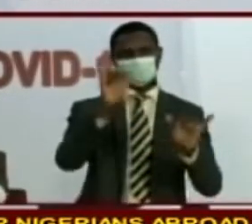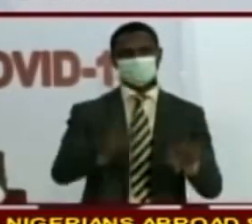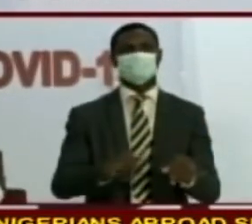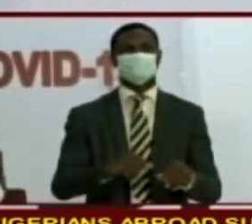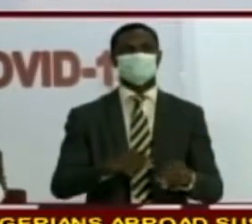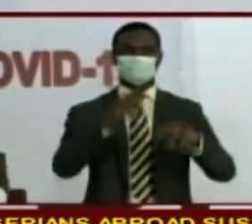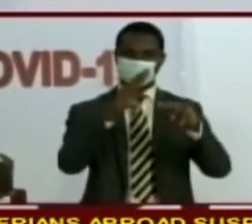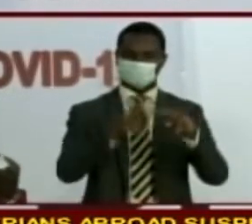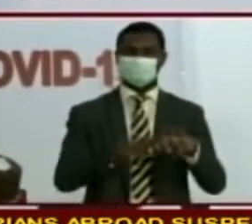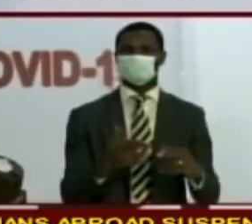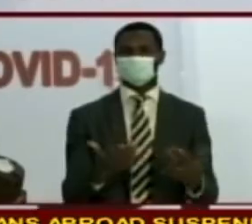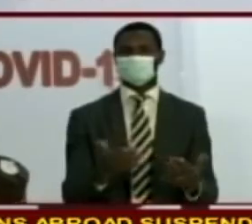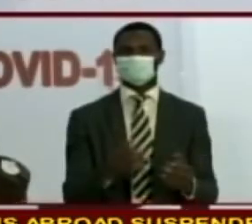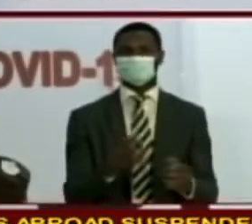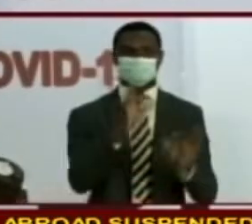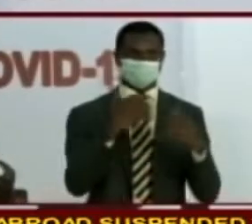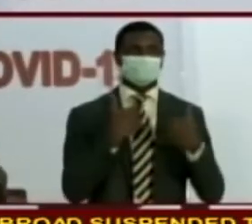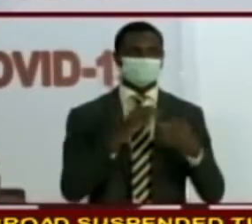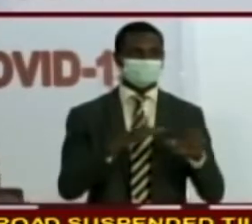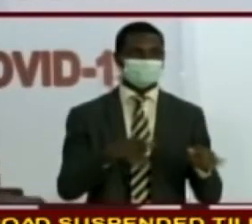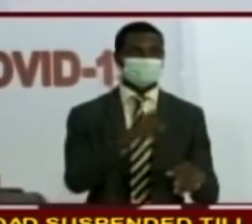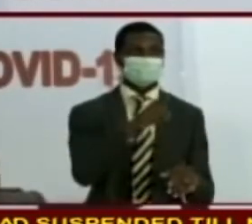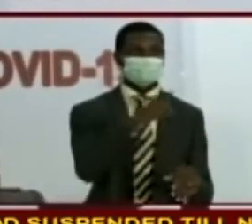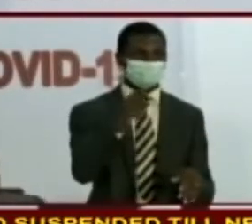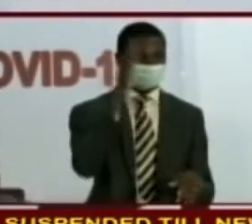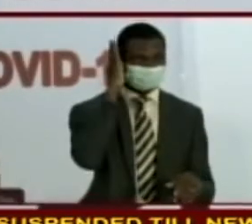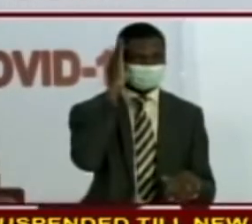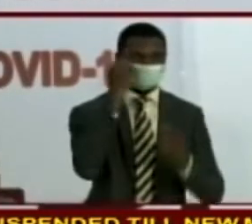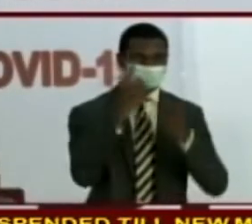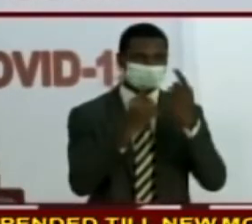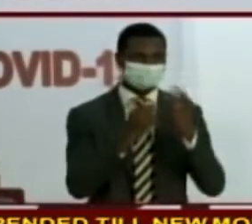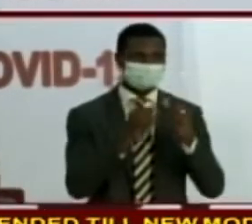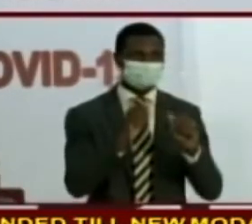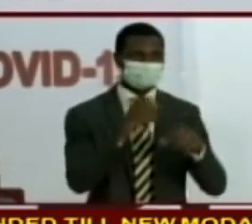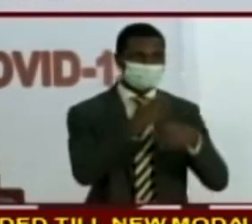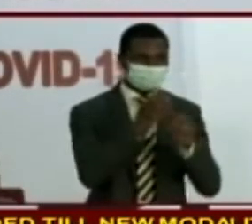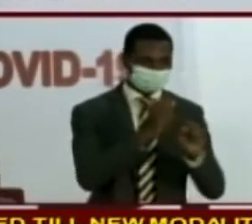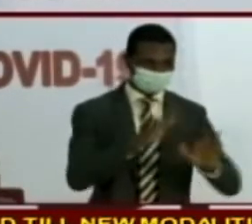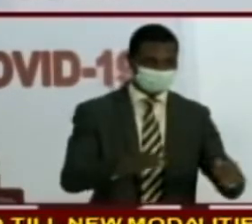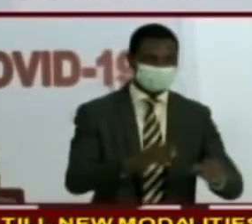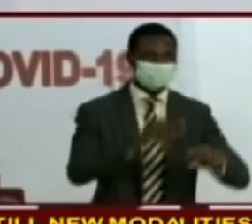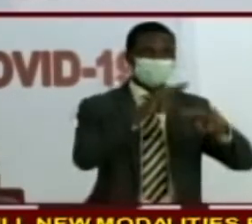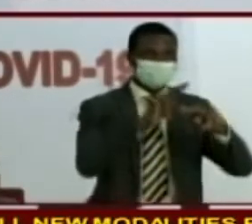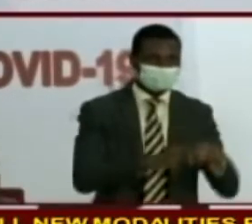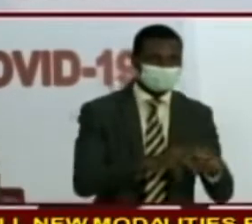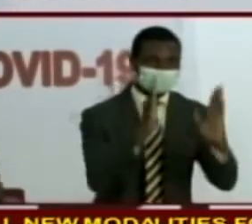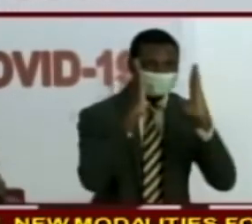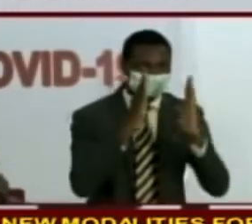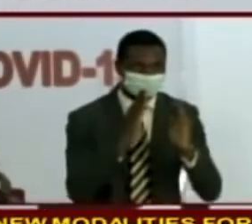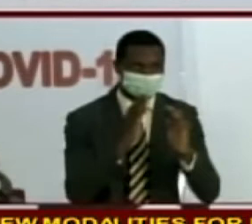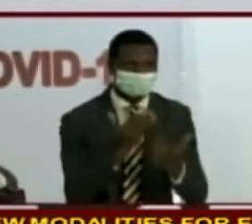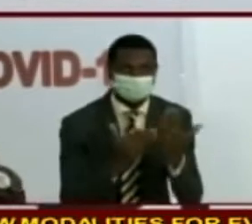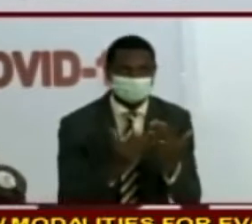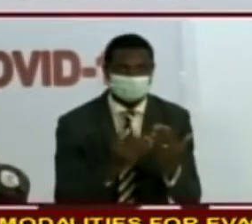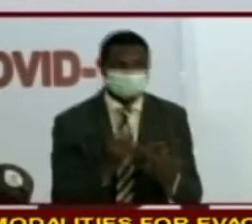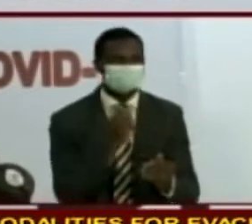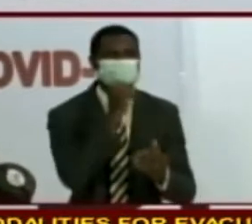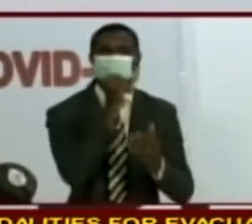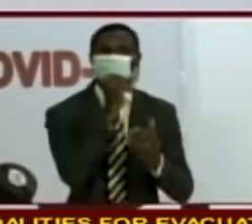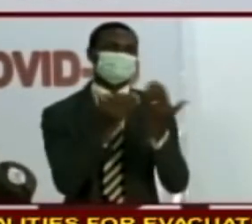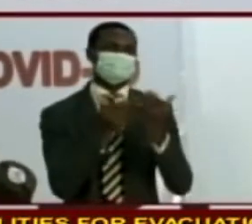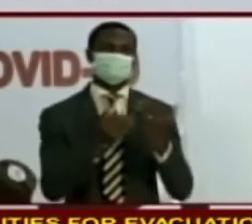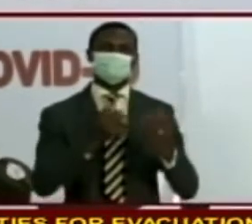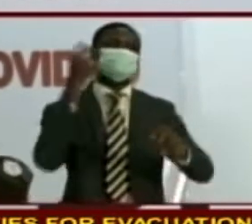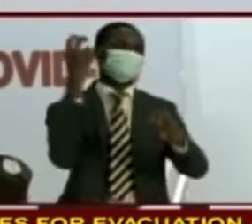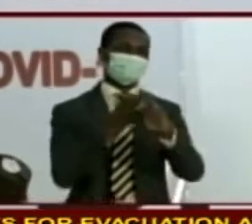have children, but if you do, just getting them to sit still and listen is almost part of the